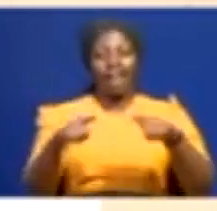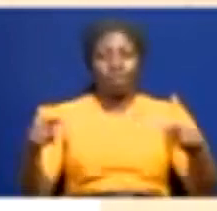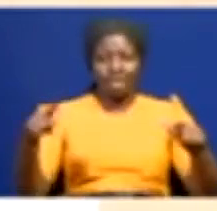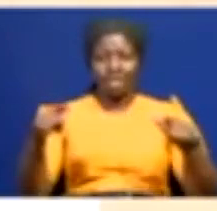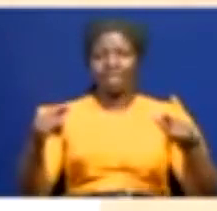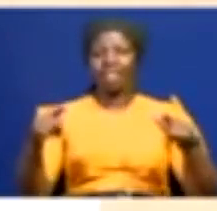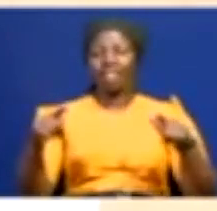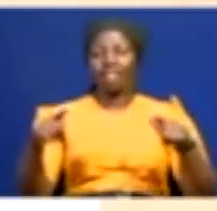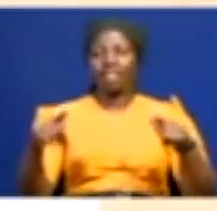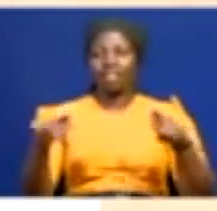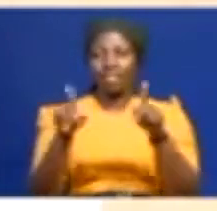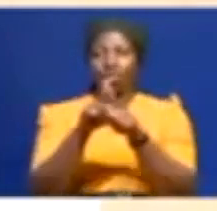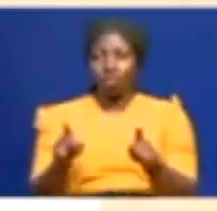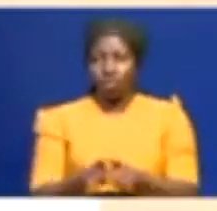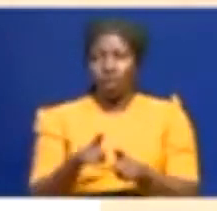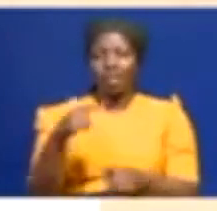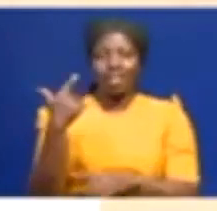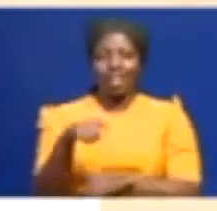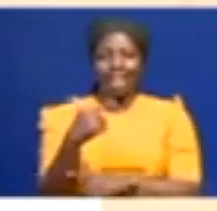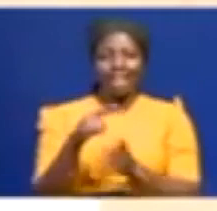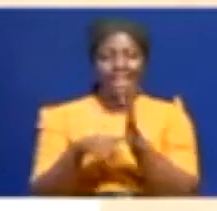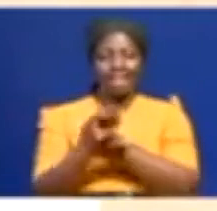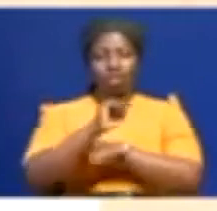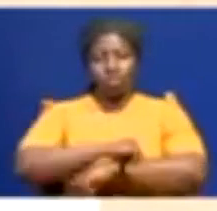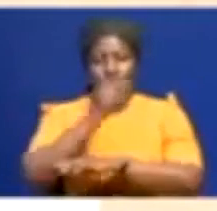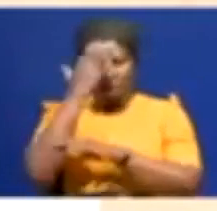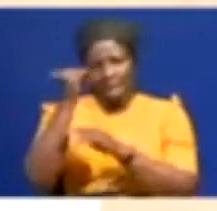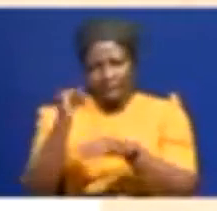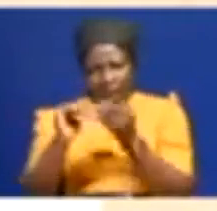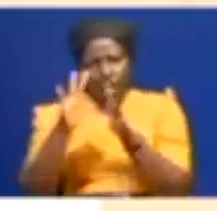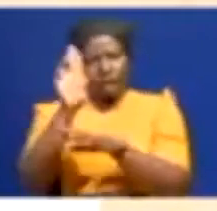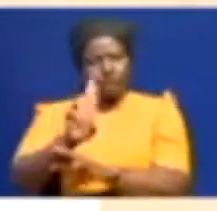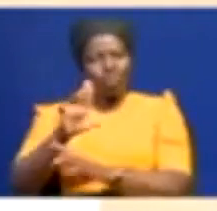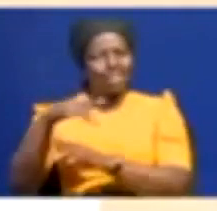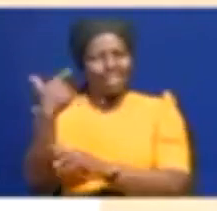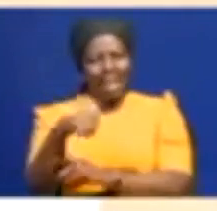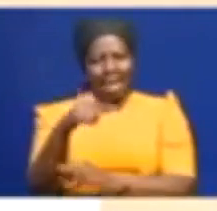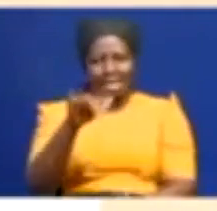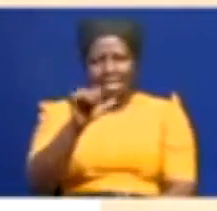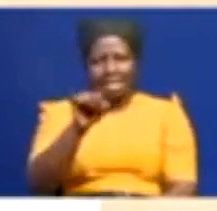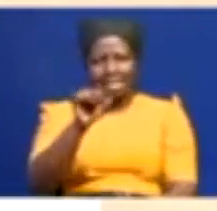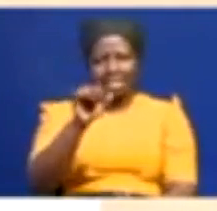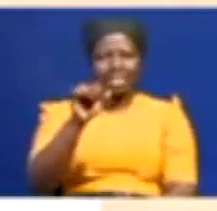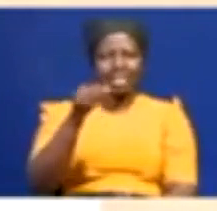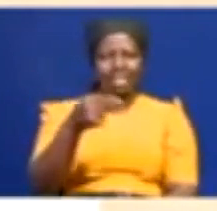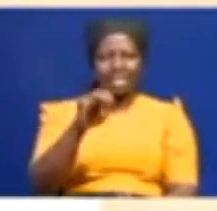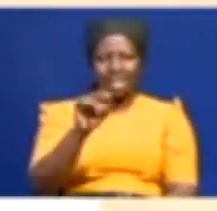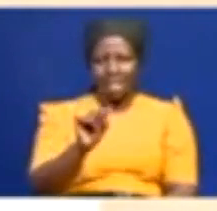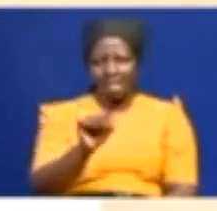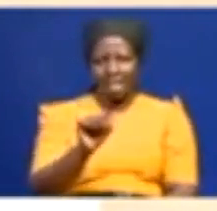and also shing in the schools. Because the more you use the shing, the worse you become in